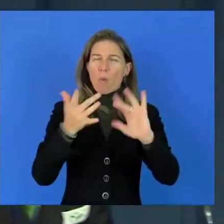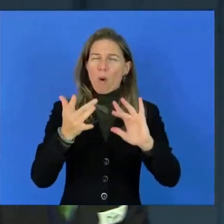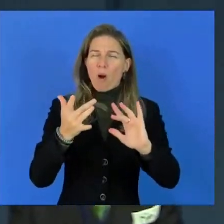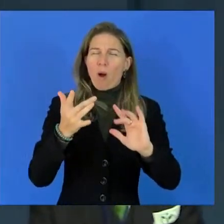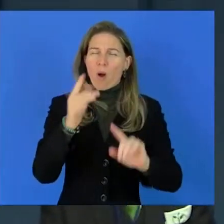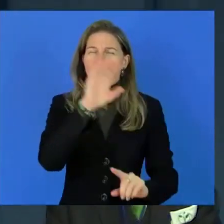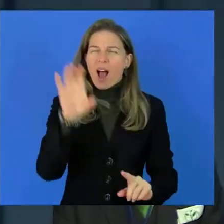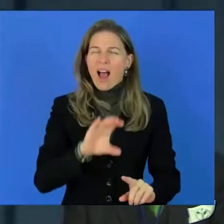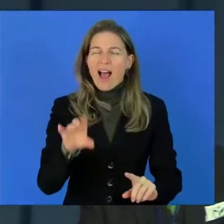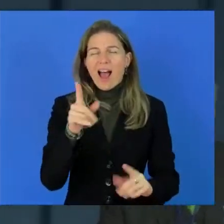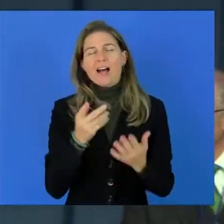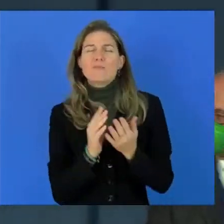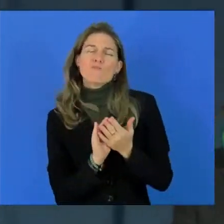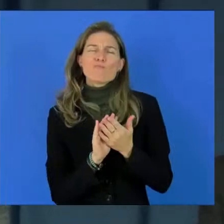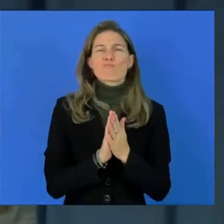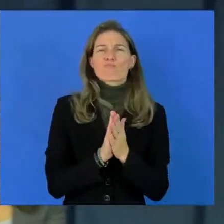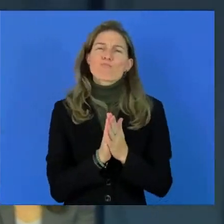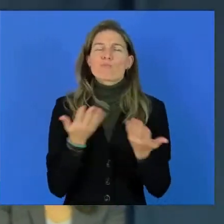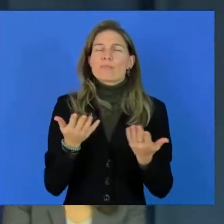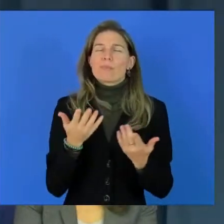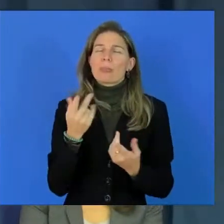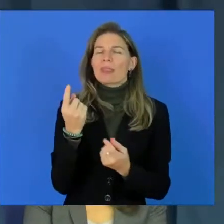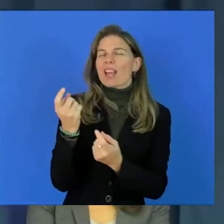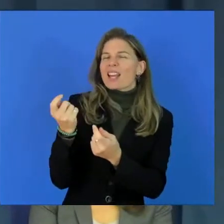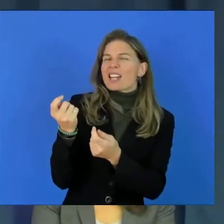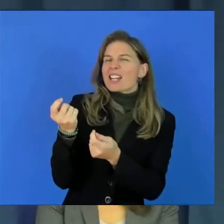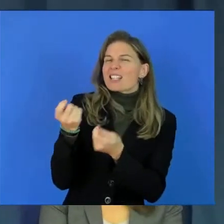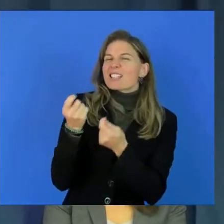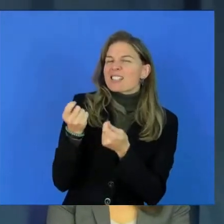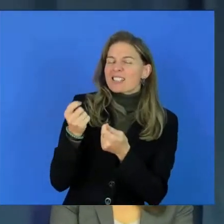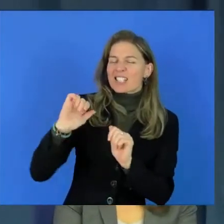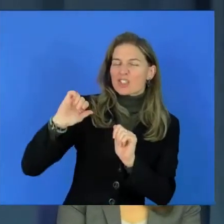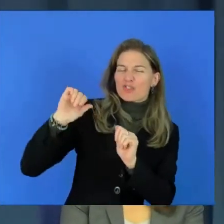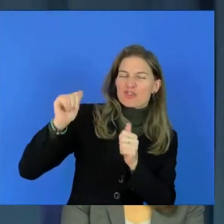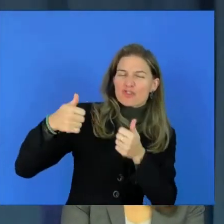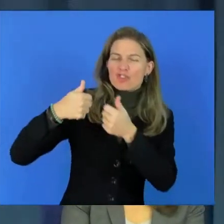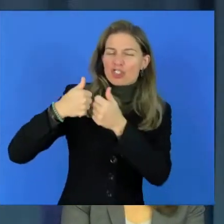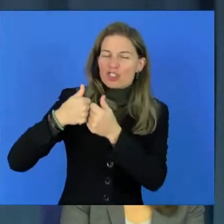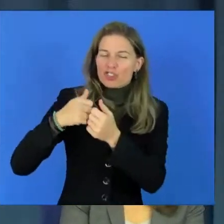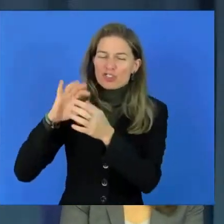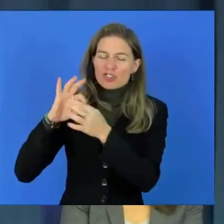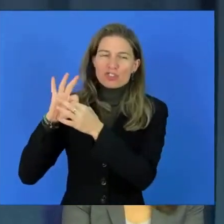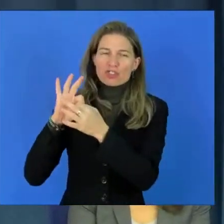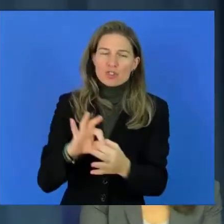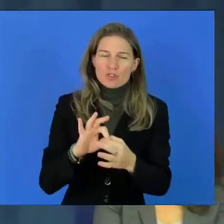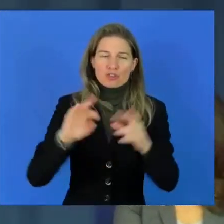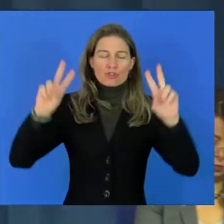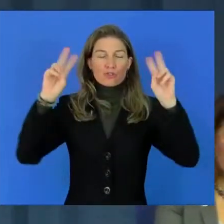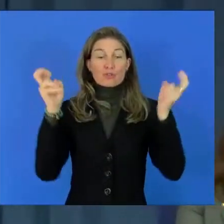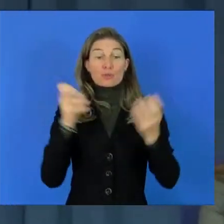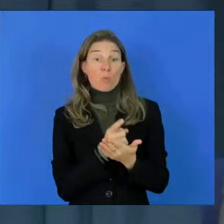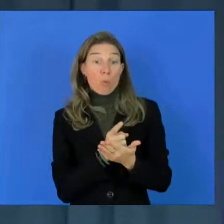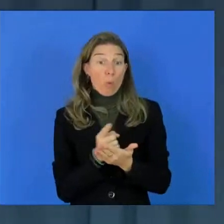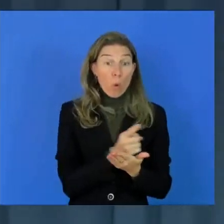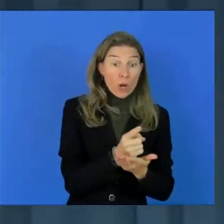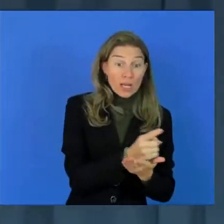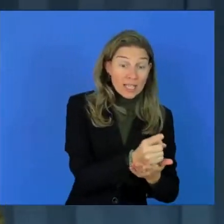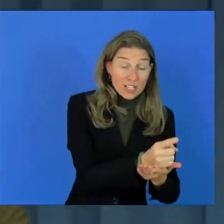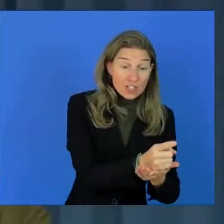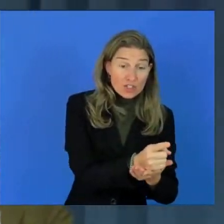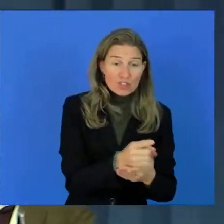of you before the session around orientation, maps and apps. But for now, Tom, I hand over to you. Where are you? I'm visually impaired. There